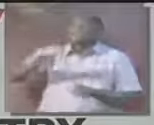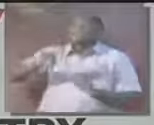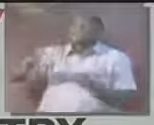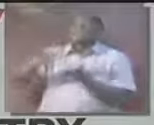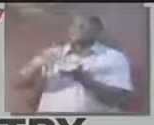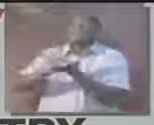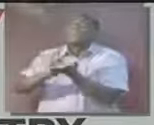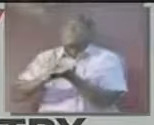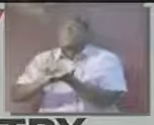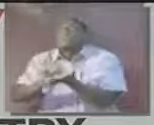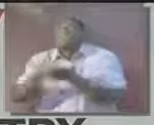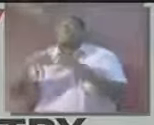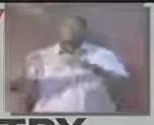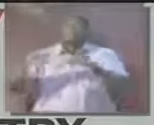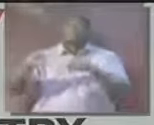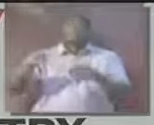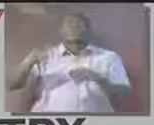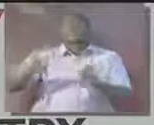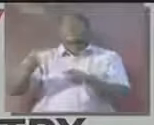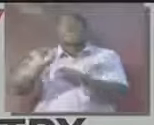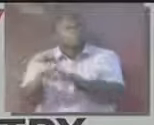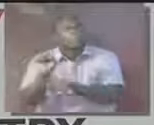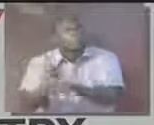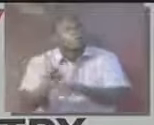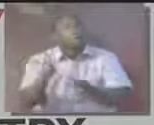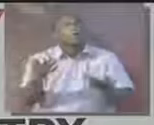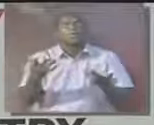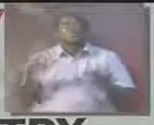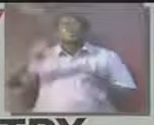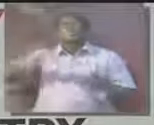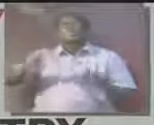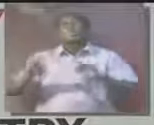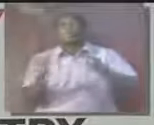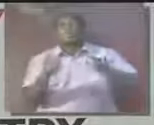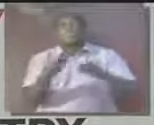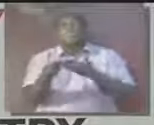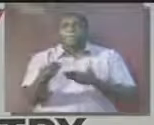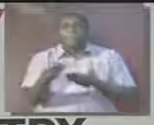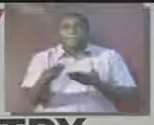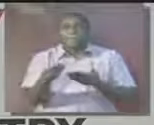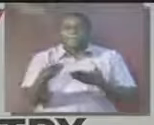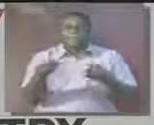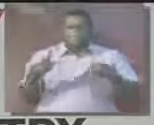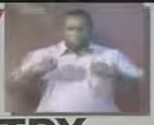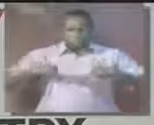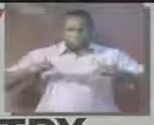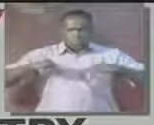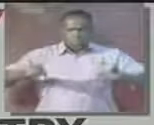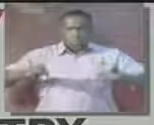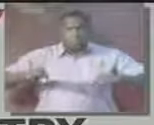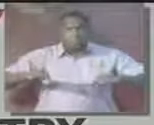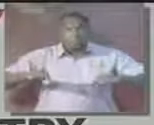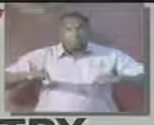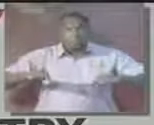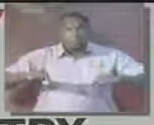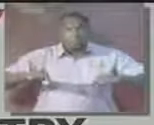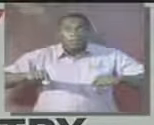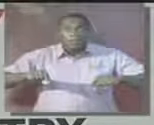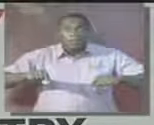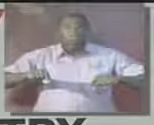to the grocery. Cook at home. Cook at home. The vending,